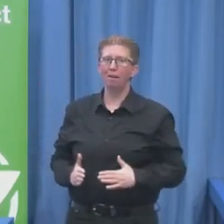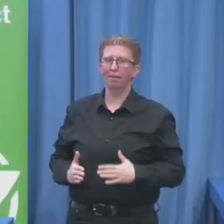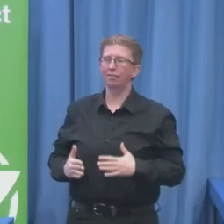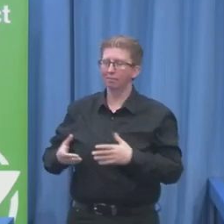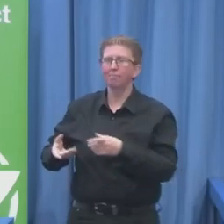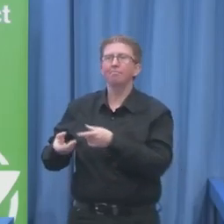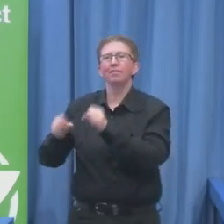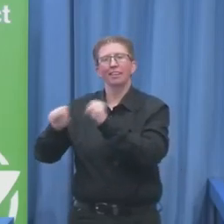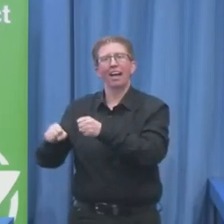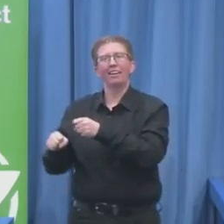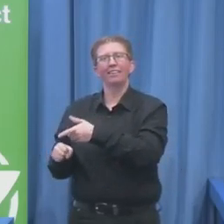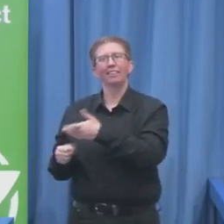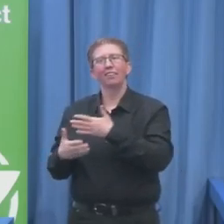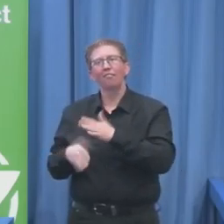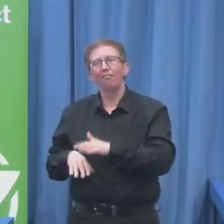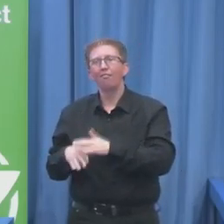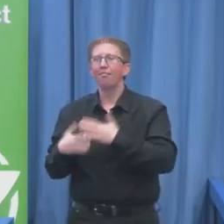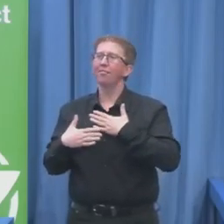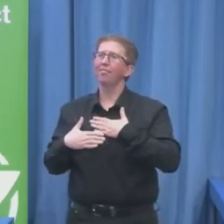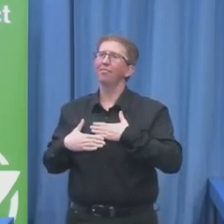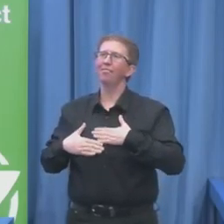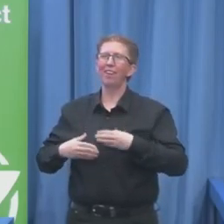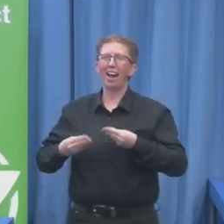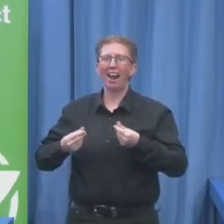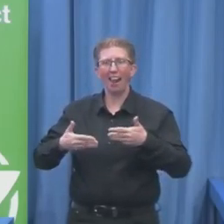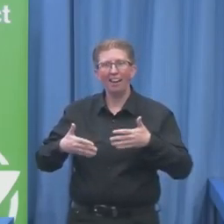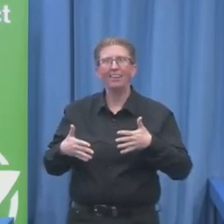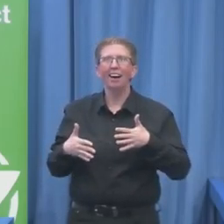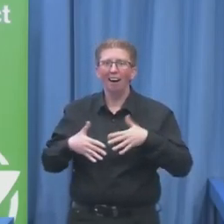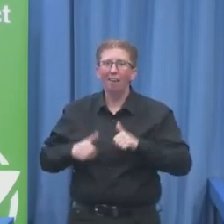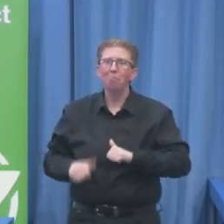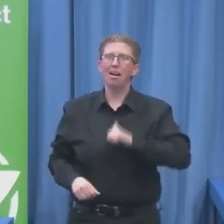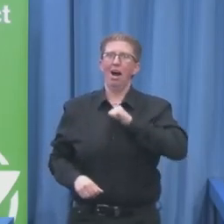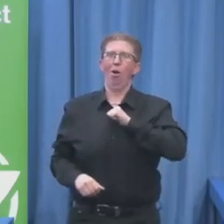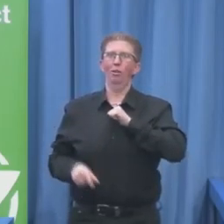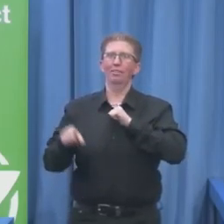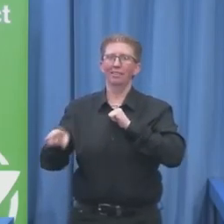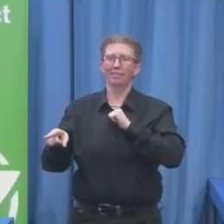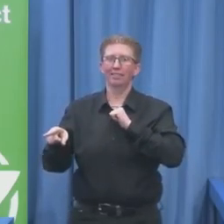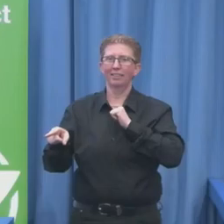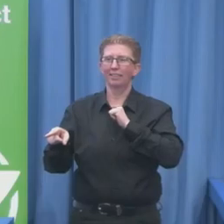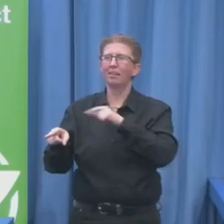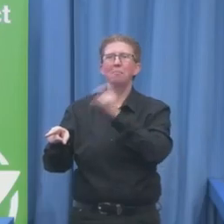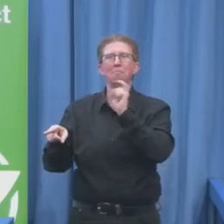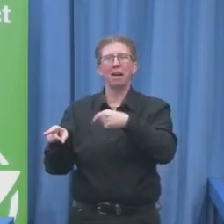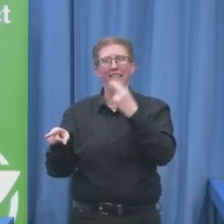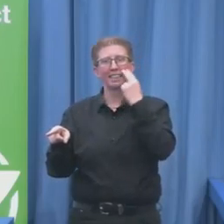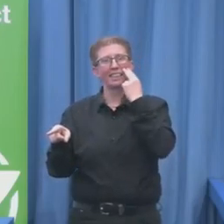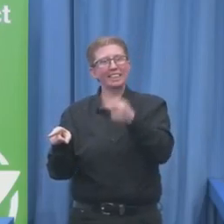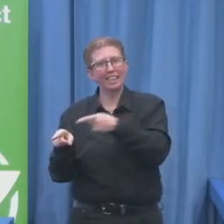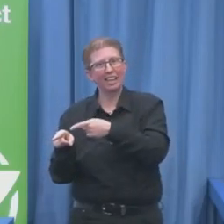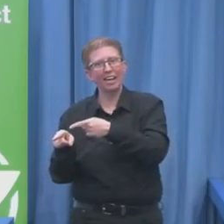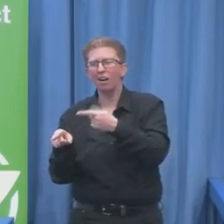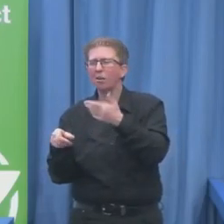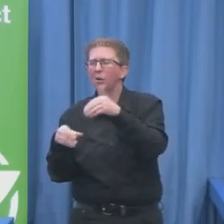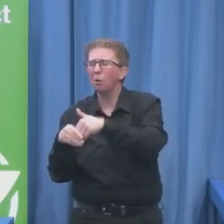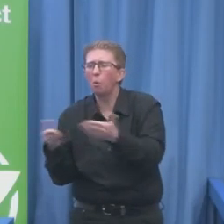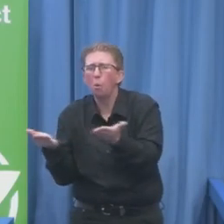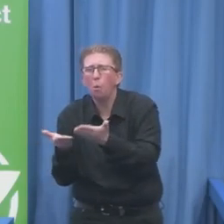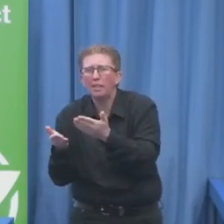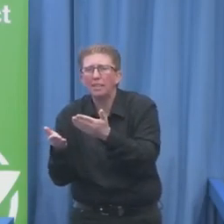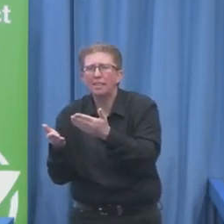businesses, as I mentioned, we have 100% client retention. That means by dog walking, think about it, about